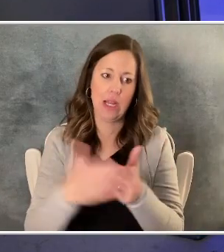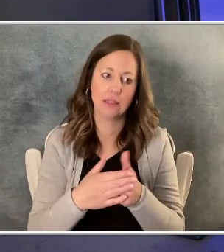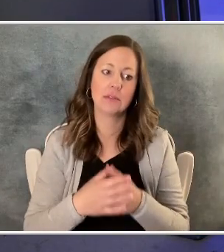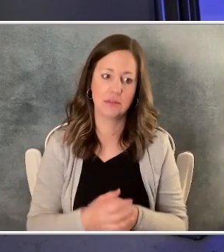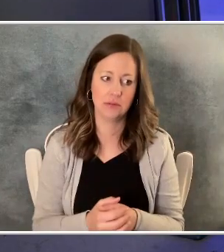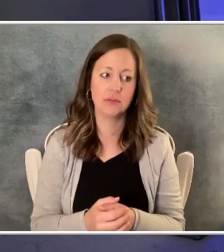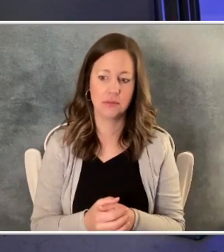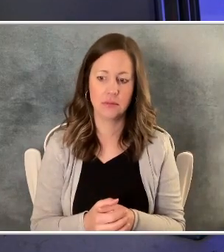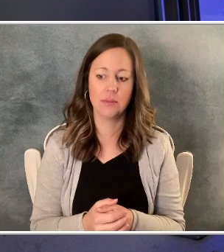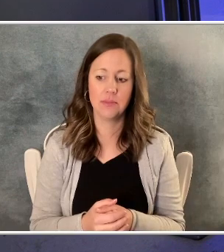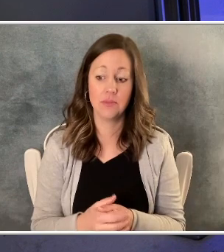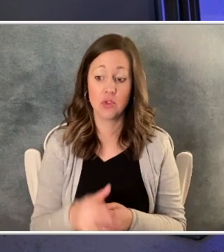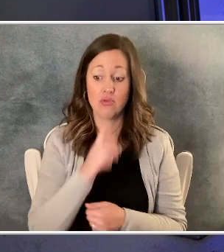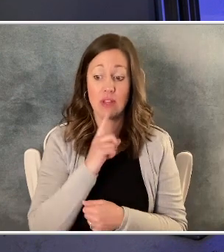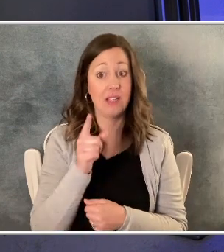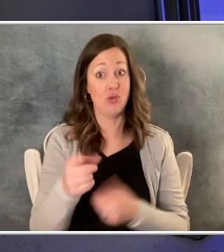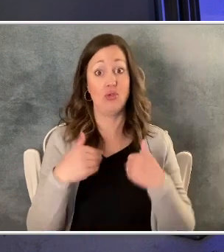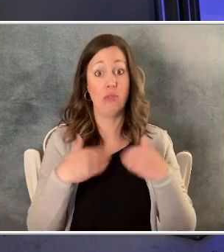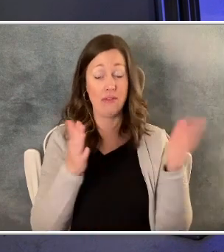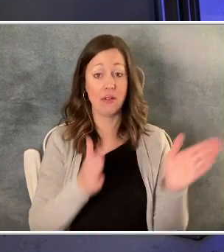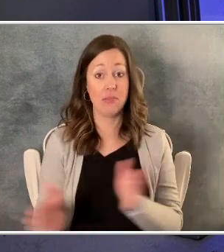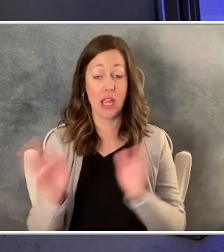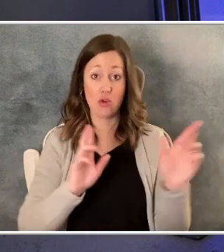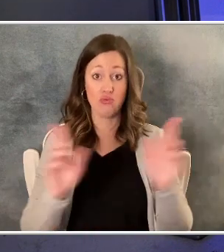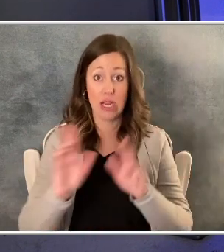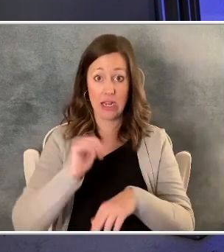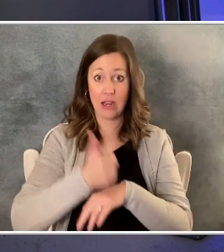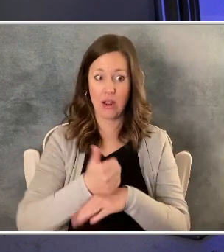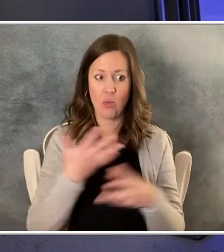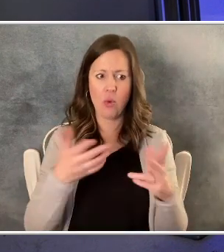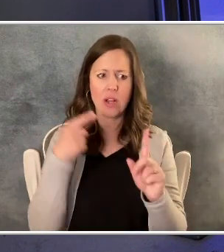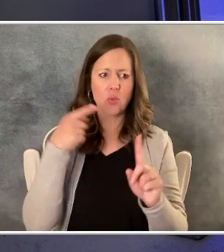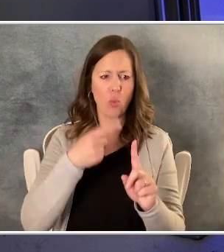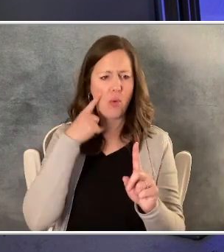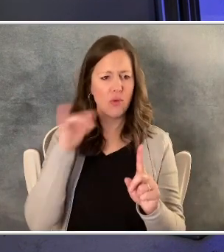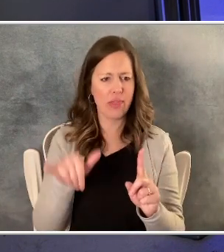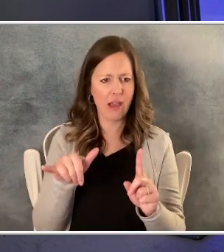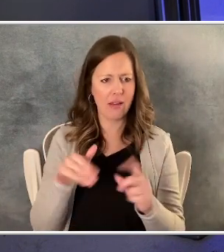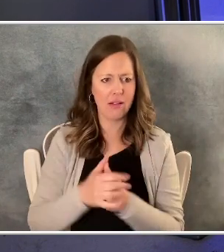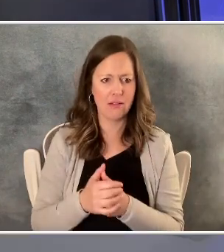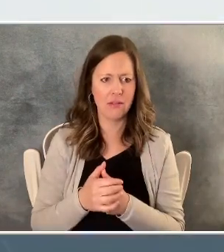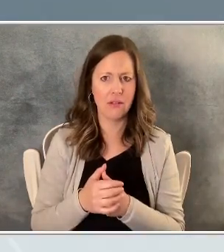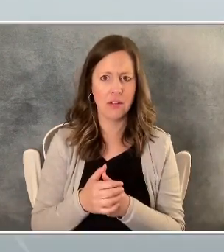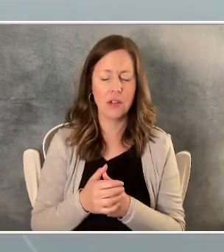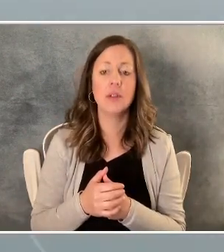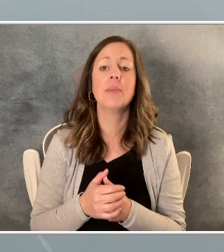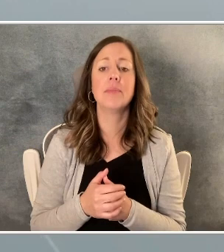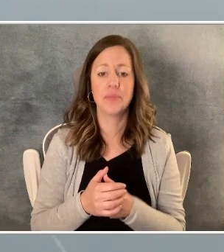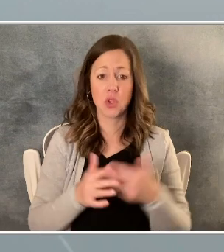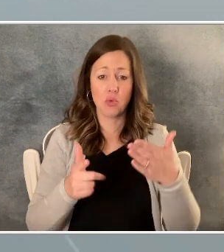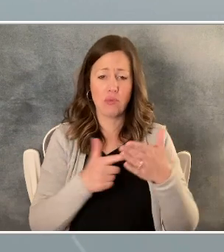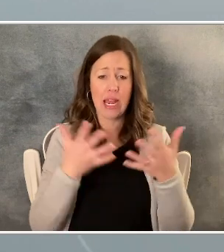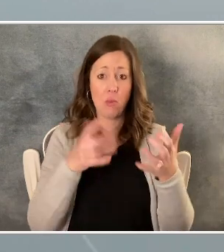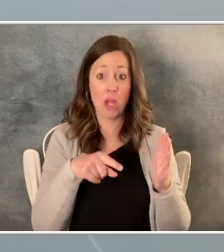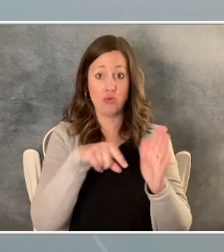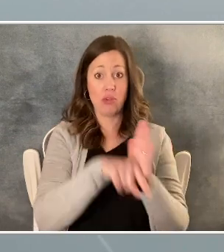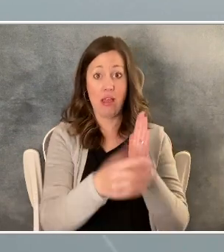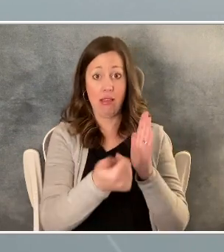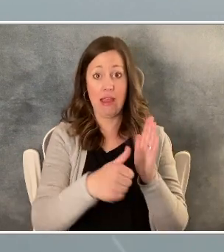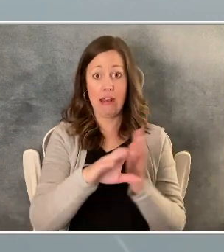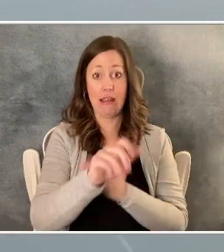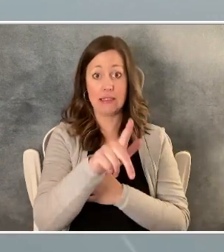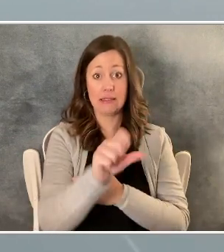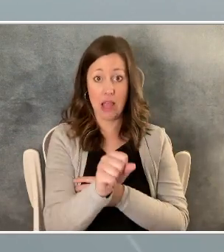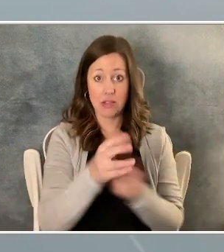a plan together, a radiation plan. What is the goal of that? The goal of the radiation is to kill any cells left behind after the surgery and